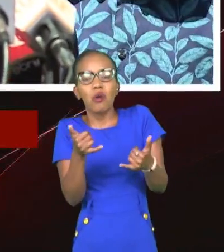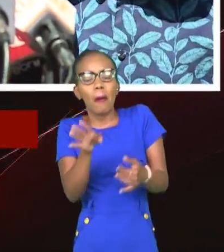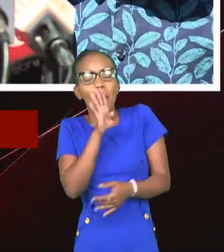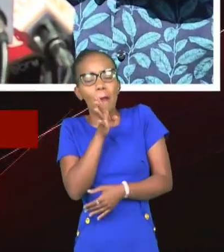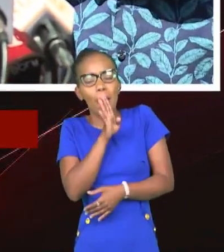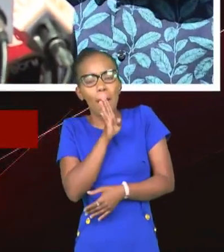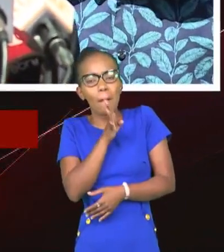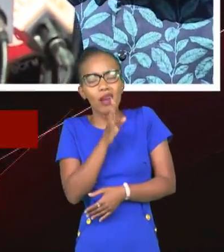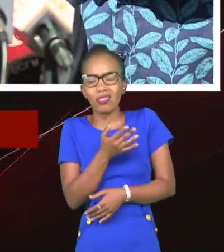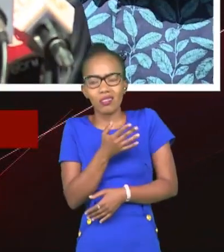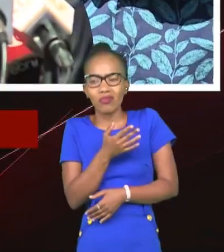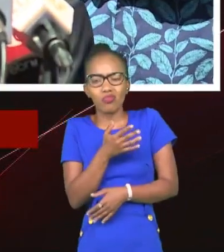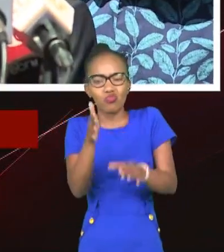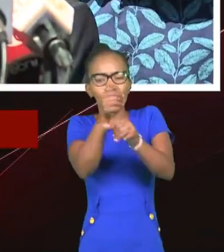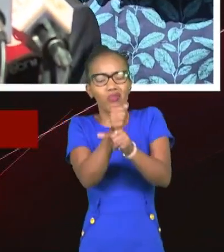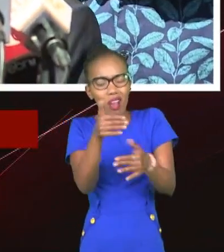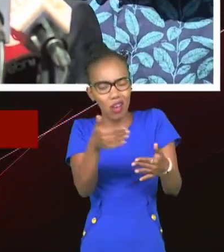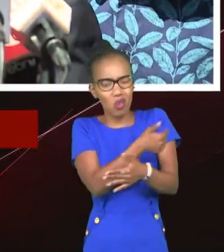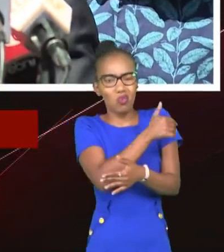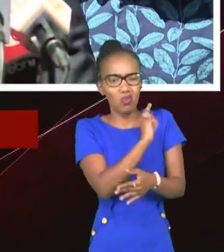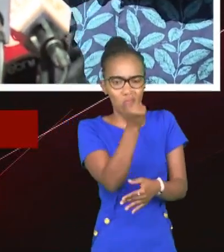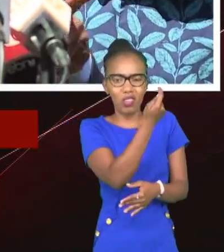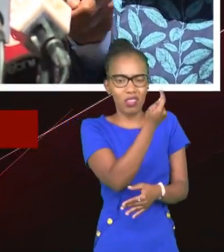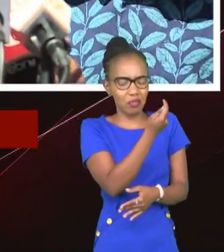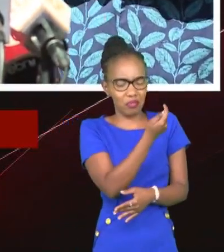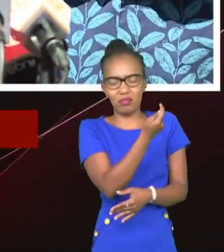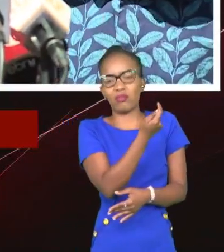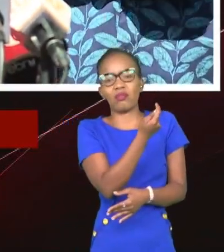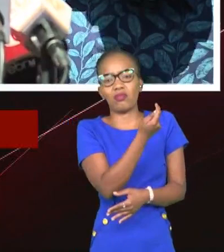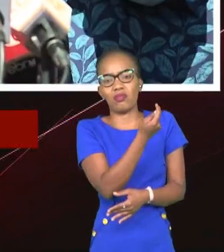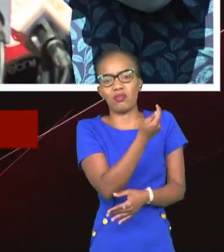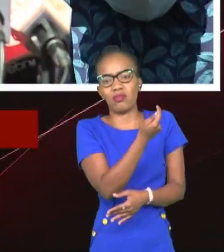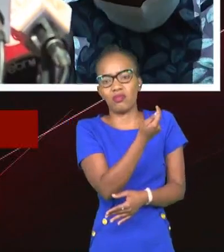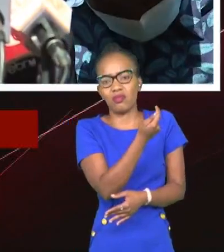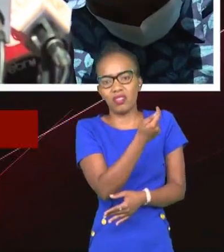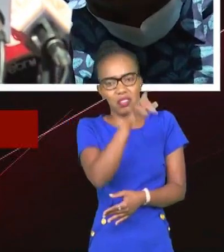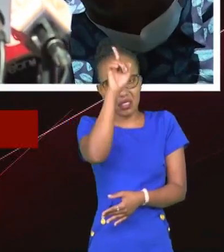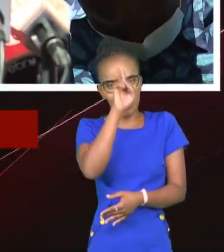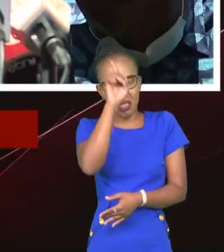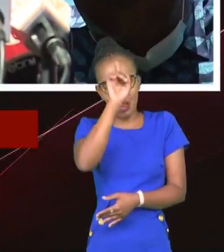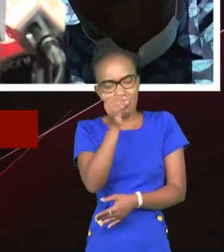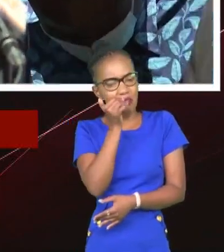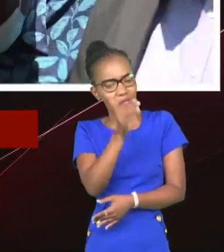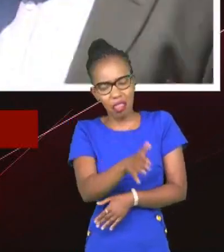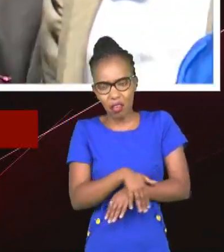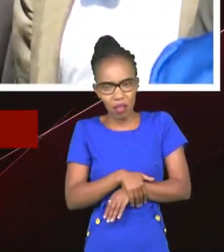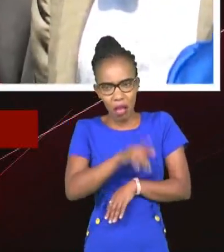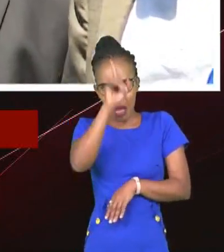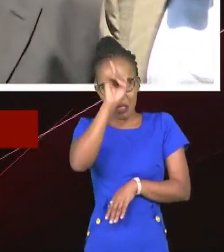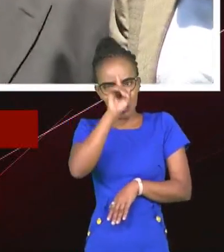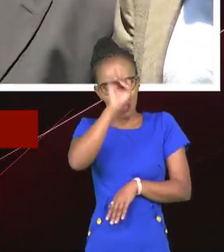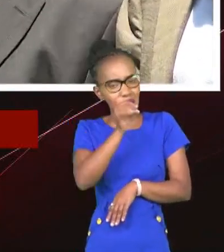are a breath of fresh air, it is melodramatic. To say the least, yeah. To say the least,